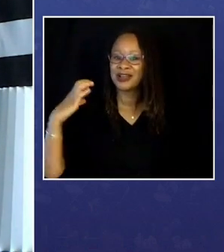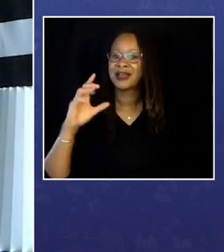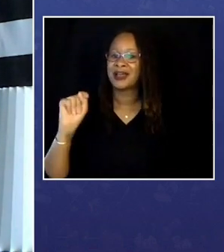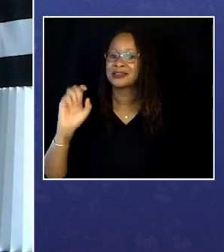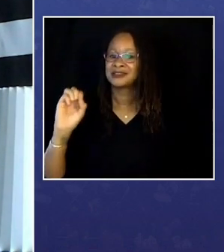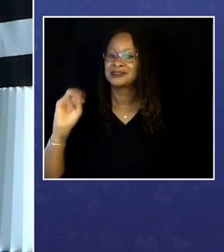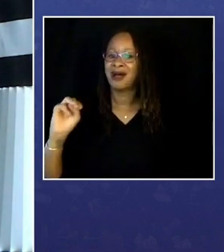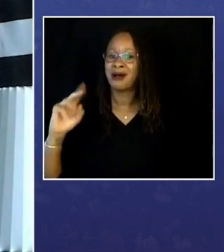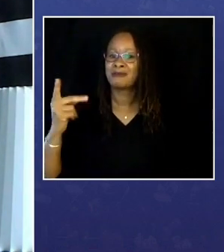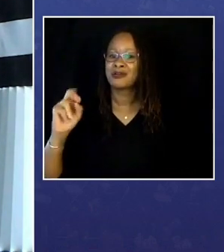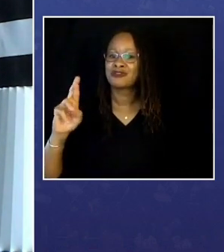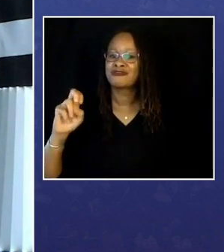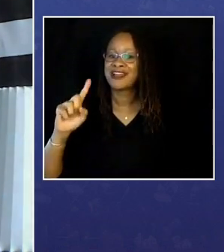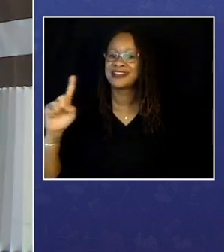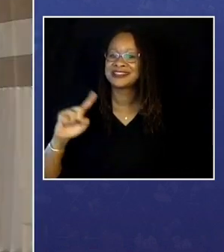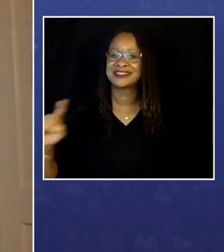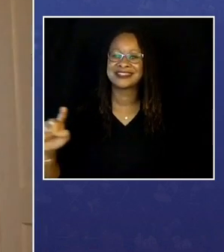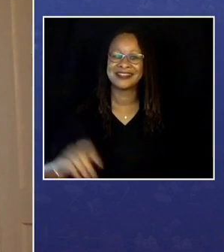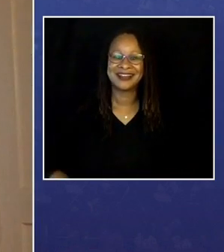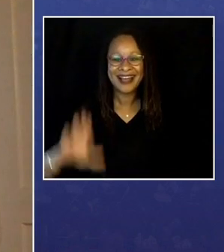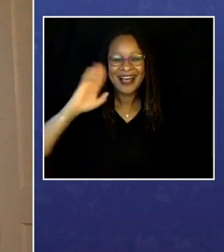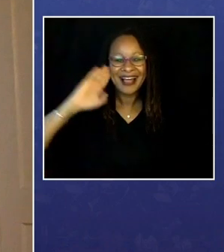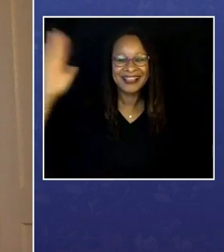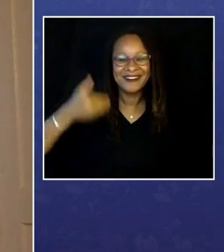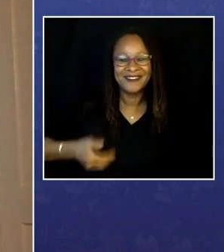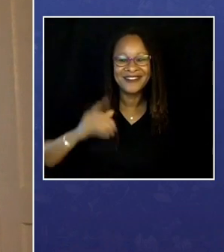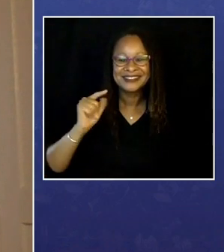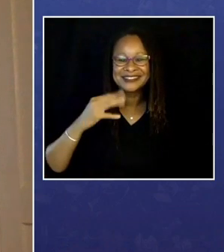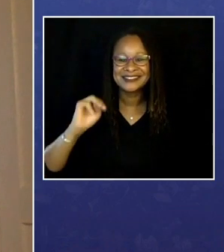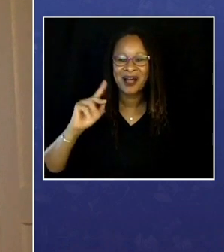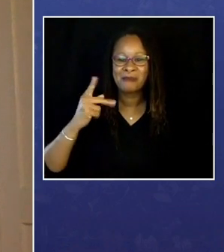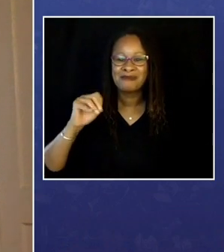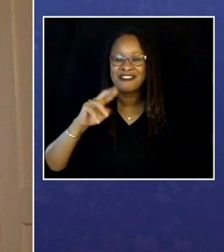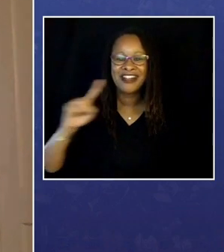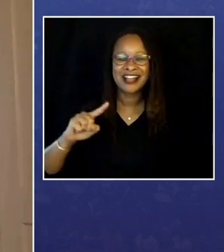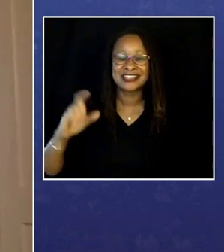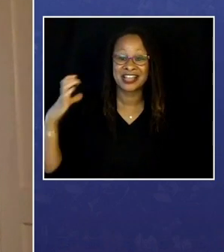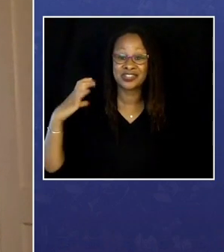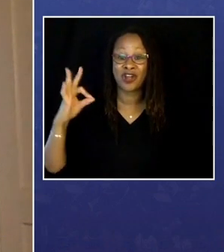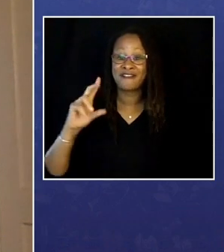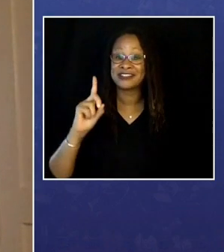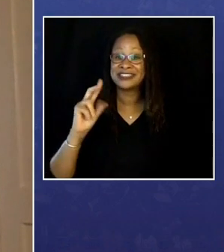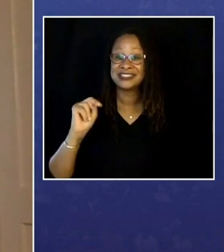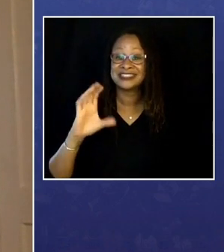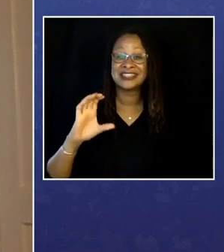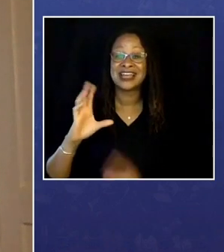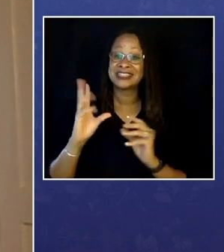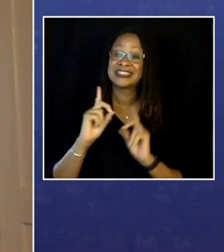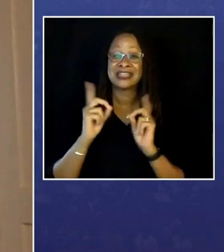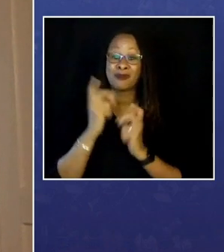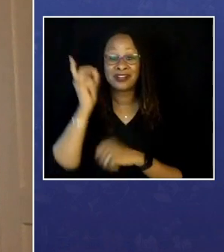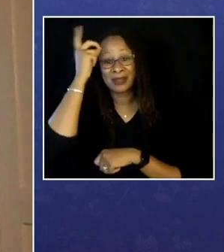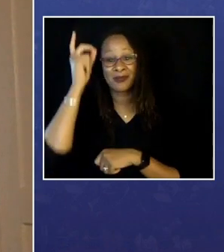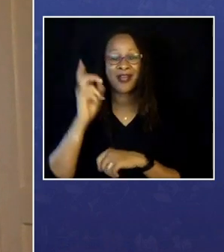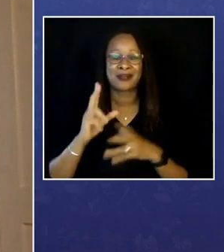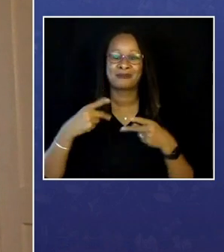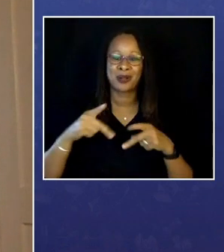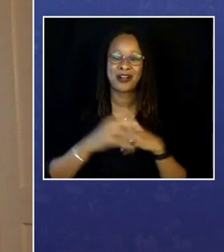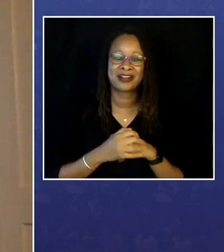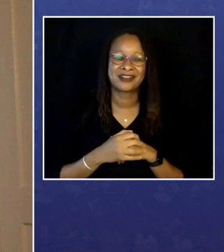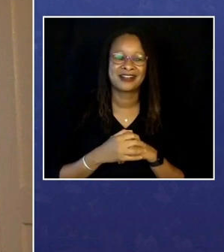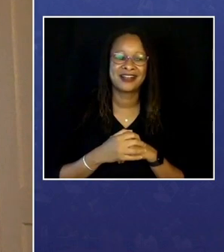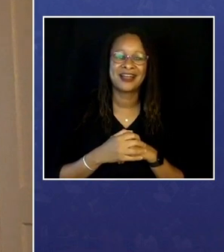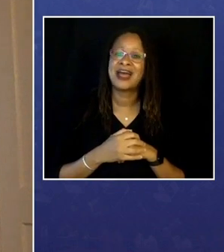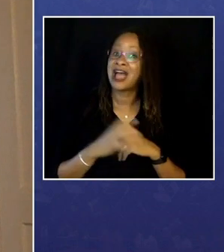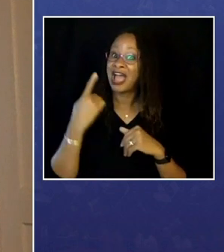chairman, Tom Perez. Hi, Tom Perez, chair of the Democratic Party. And for tonight's purposes, chair